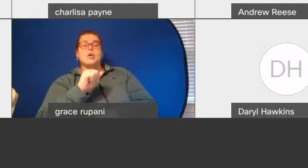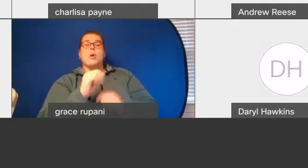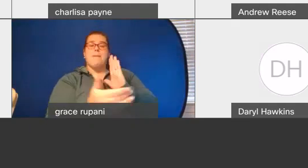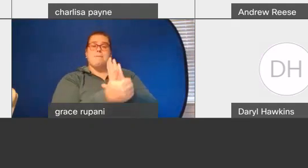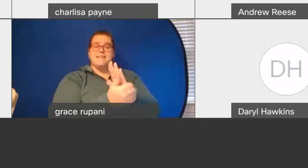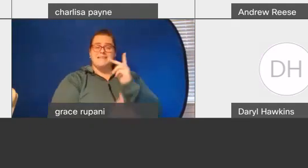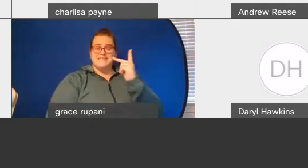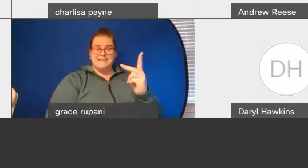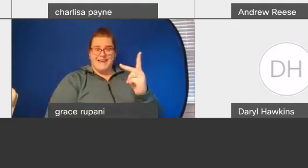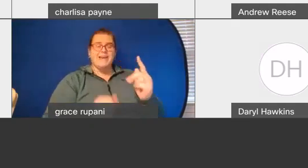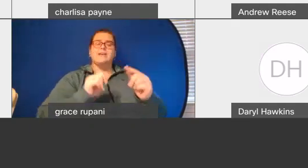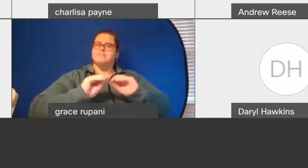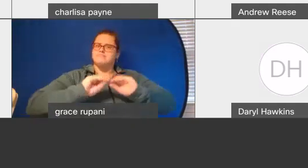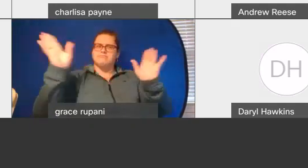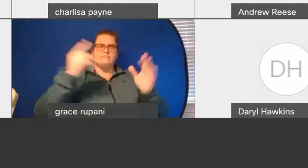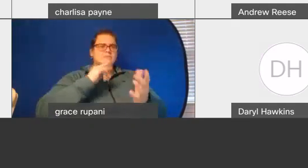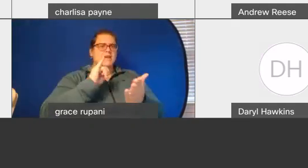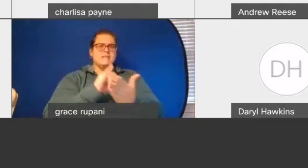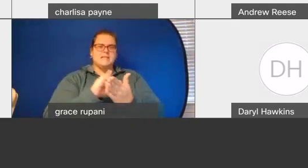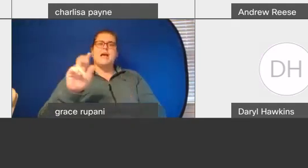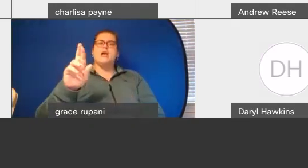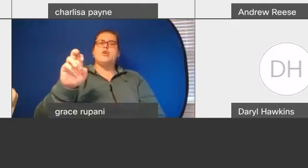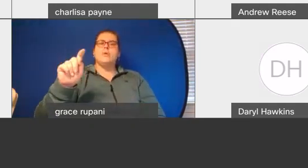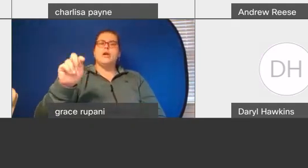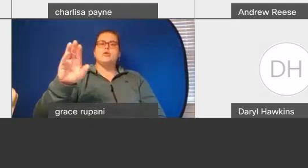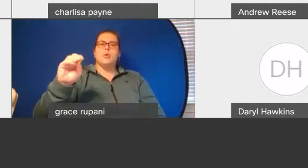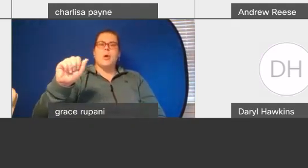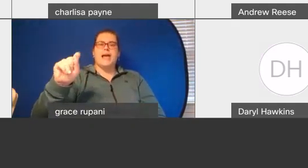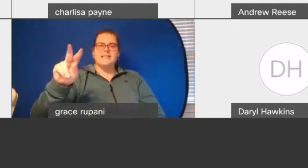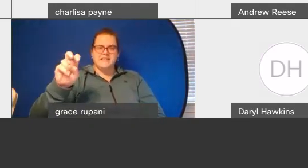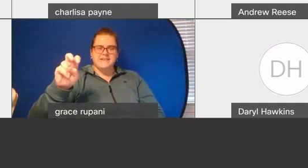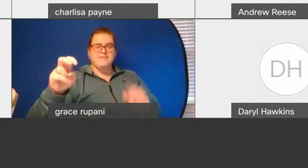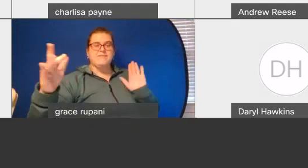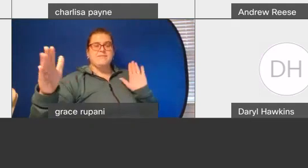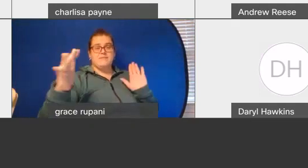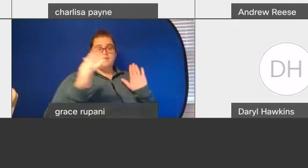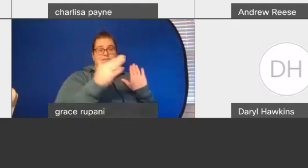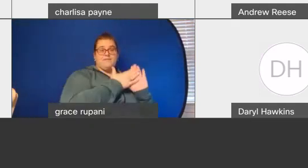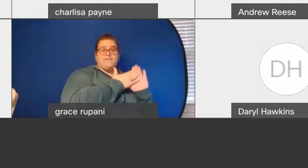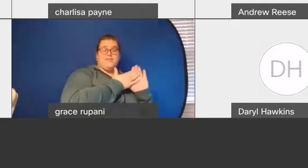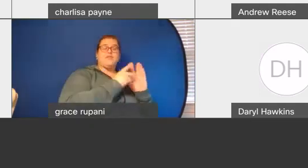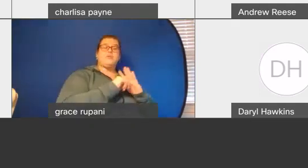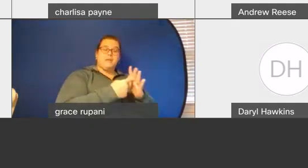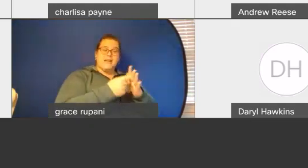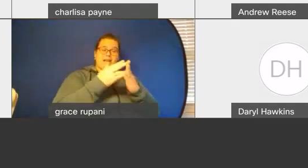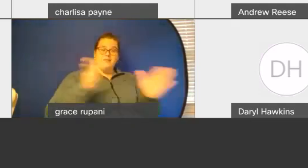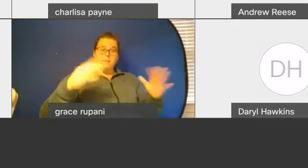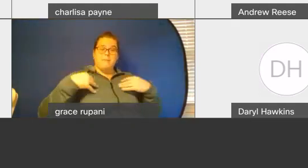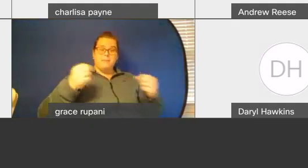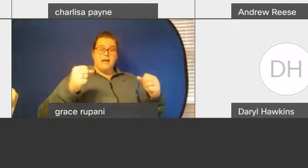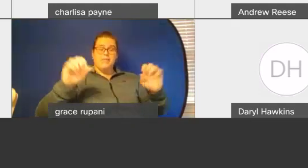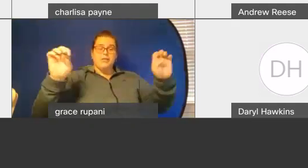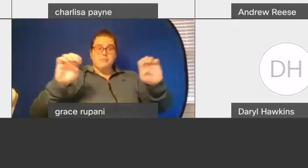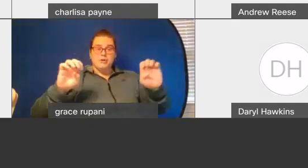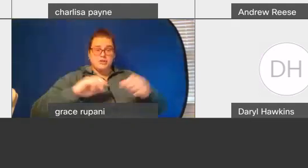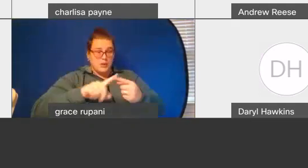that it is retroactive to the beginning of the public health emergency, which is March 11, 2020,